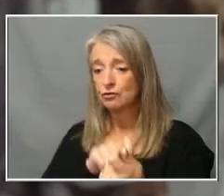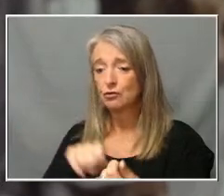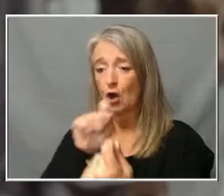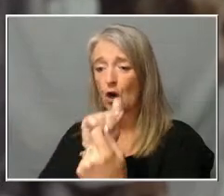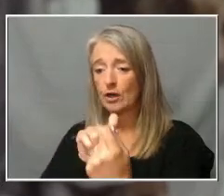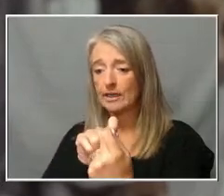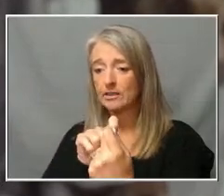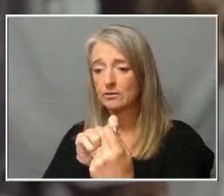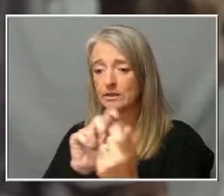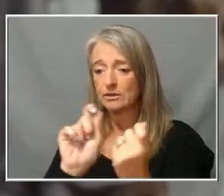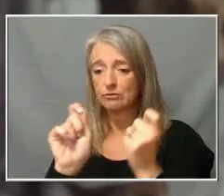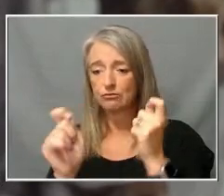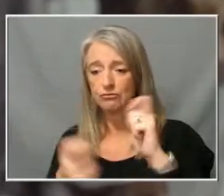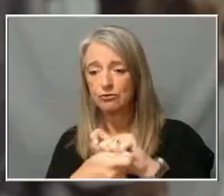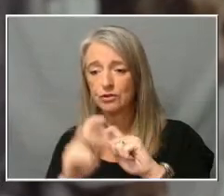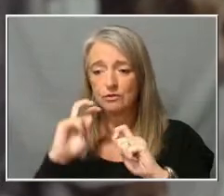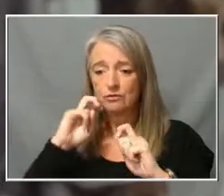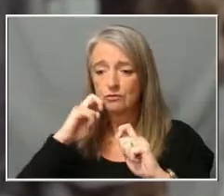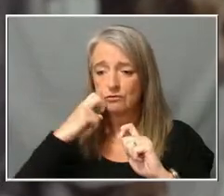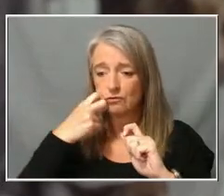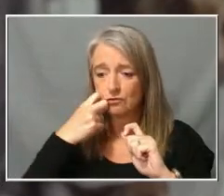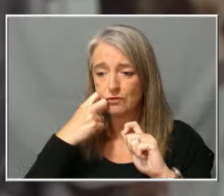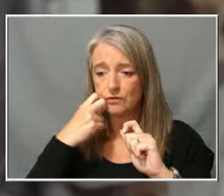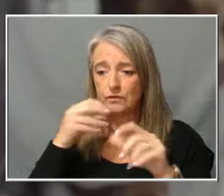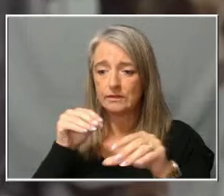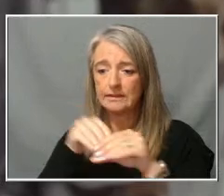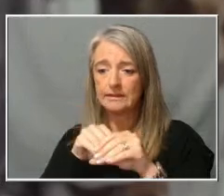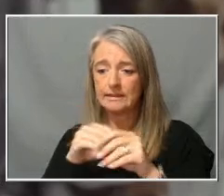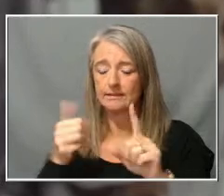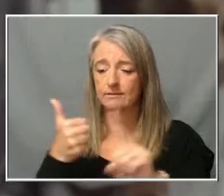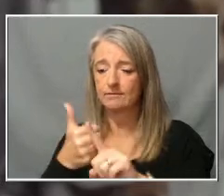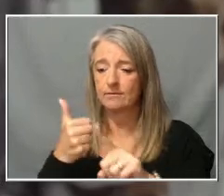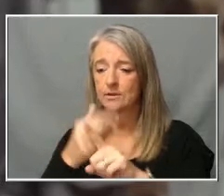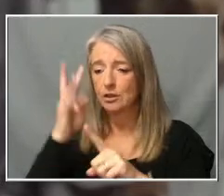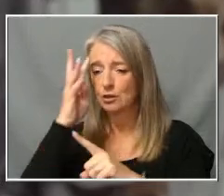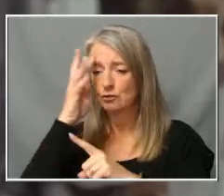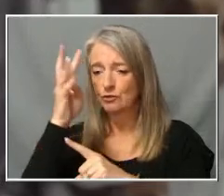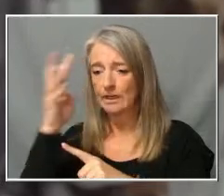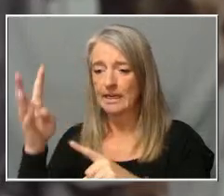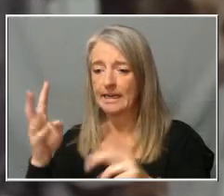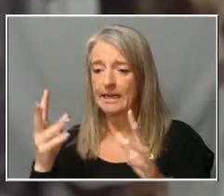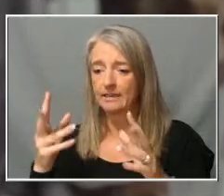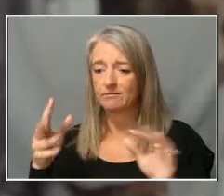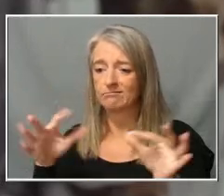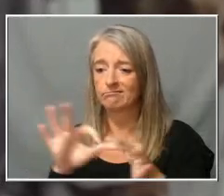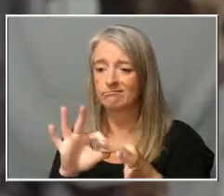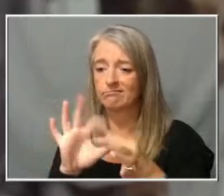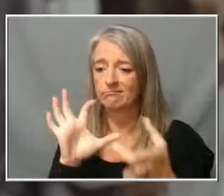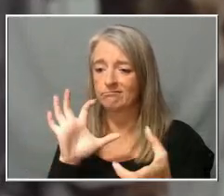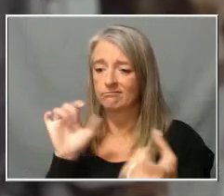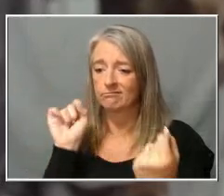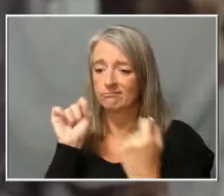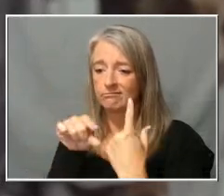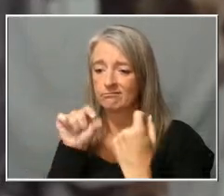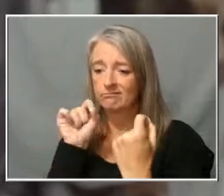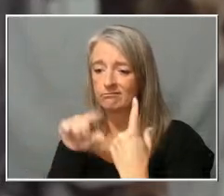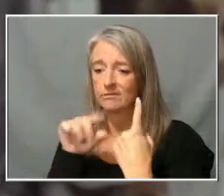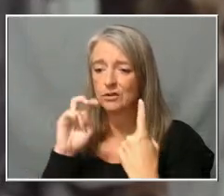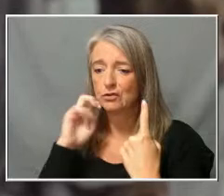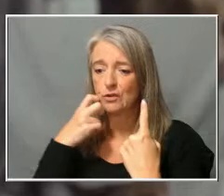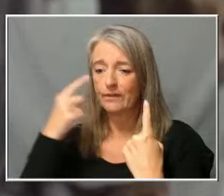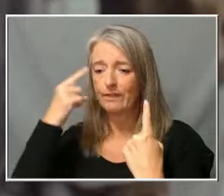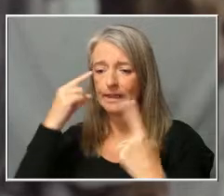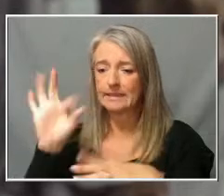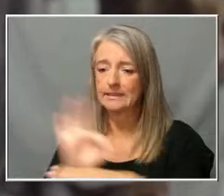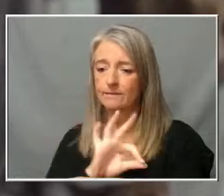those nerves into itself, essentially creating a short circuit so the nerve thinks that it's still functioning and